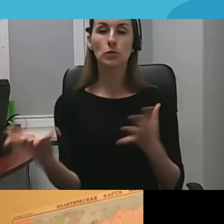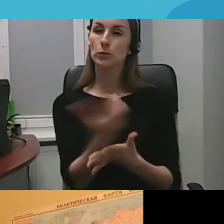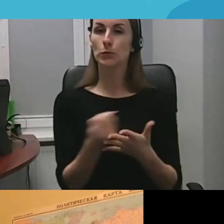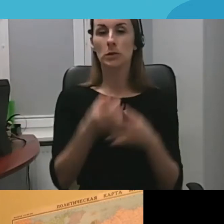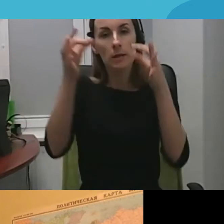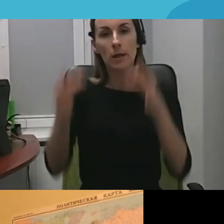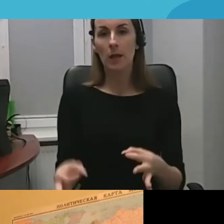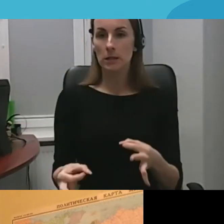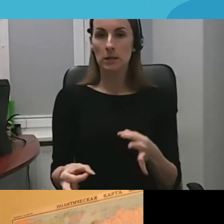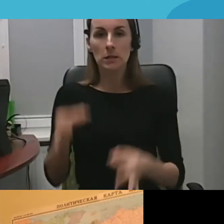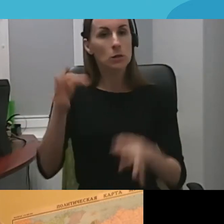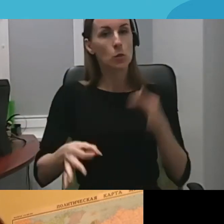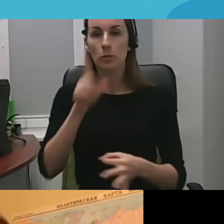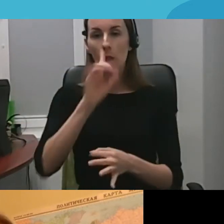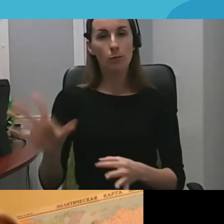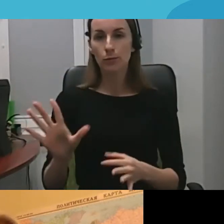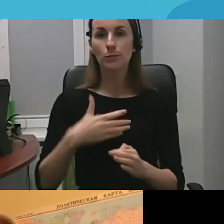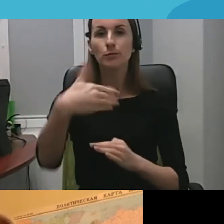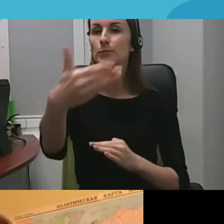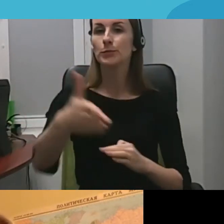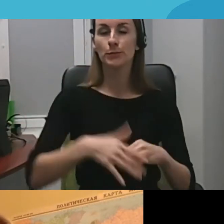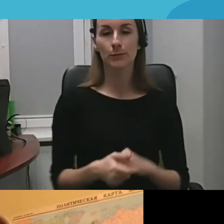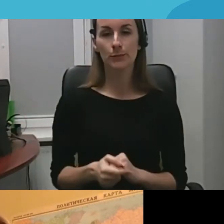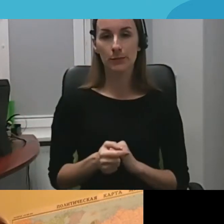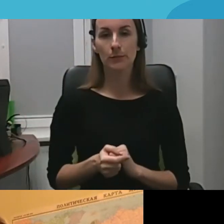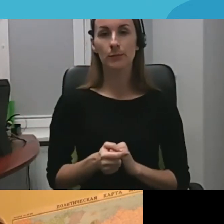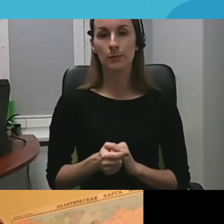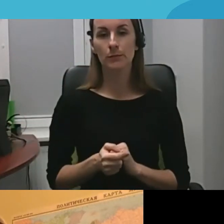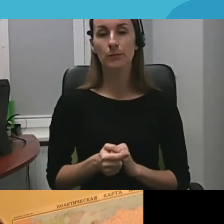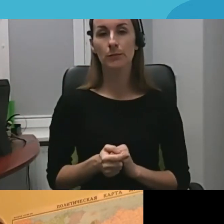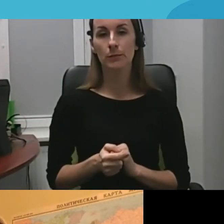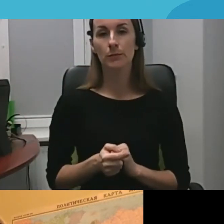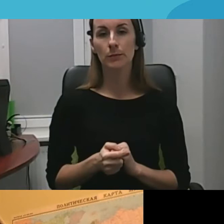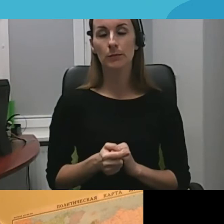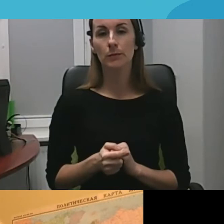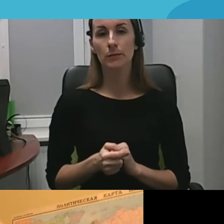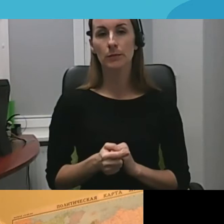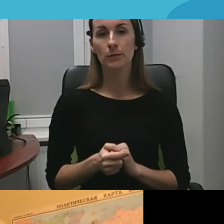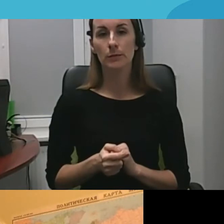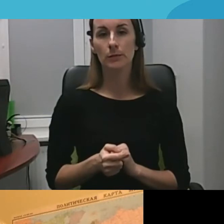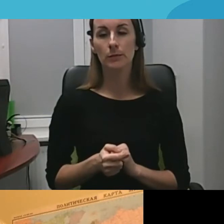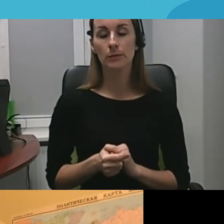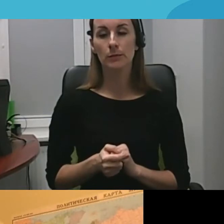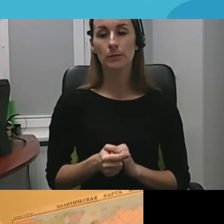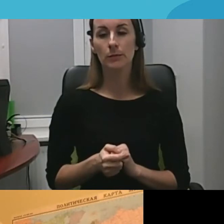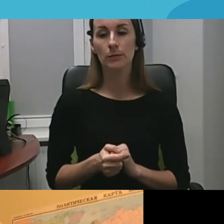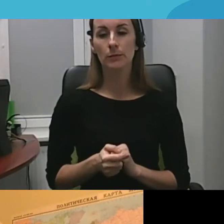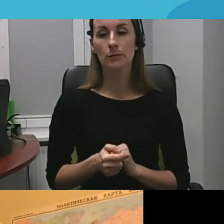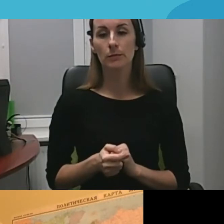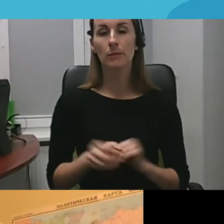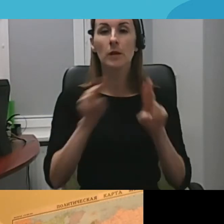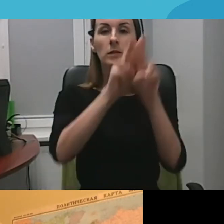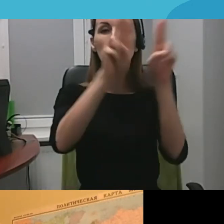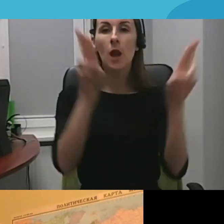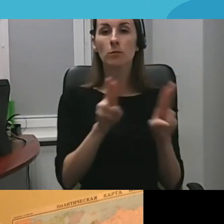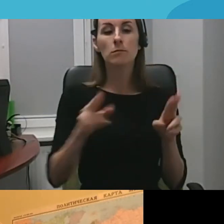reach the justice. And I mean, this is also something that international community could contribute in, first of all,